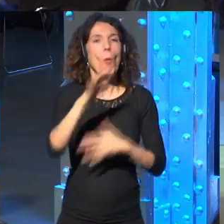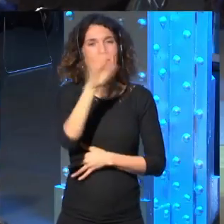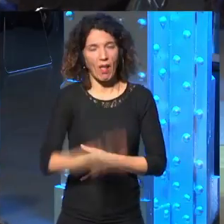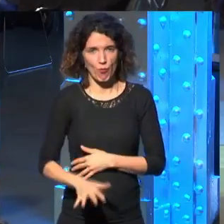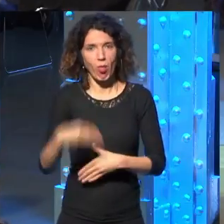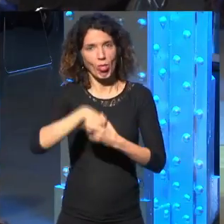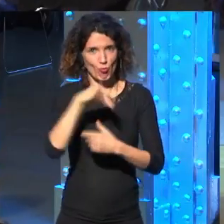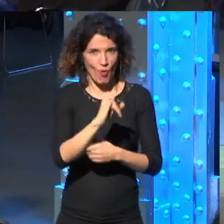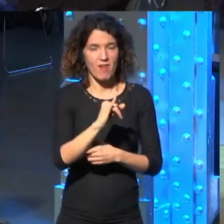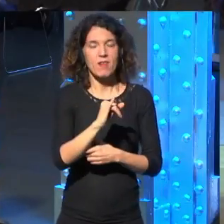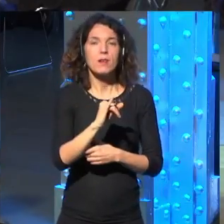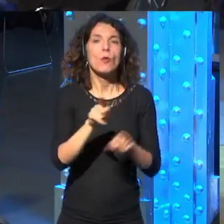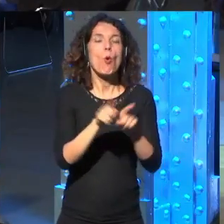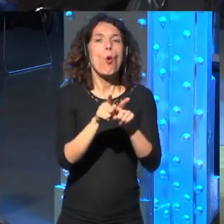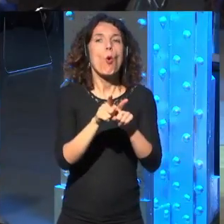Fear,